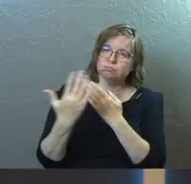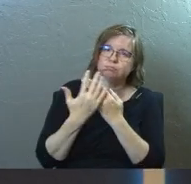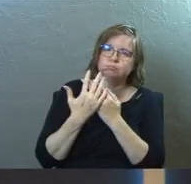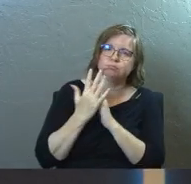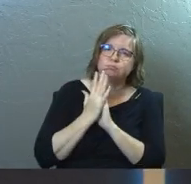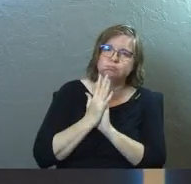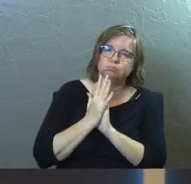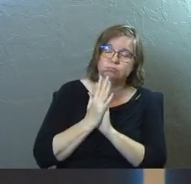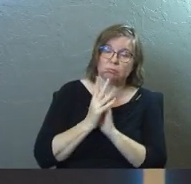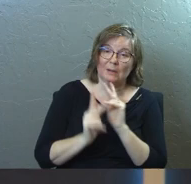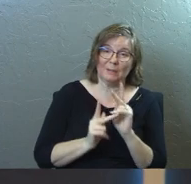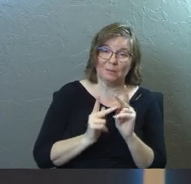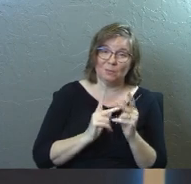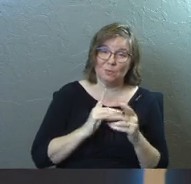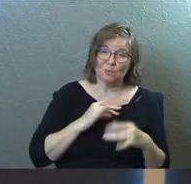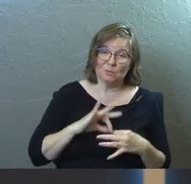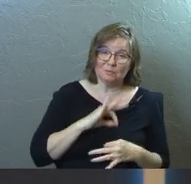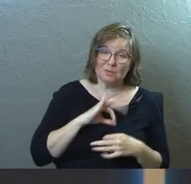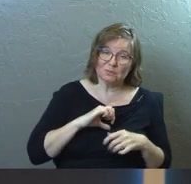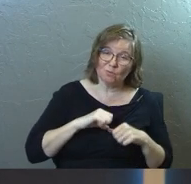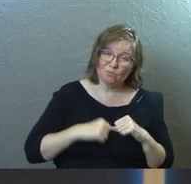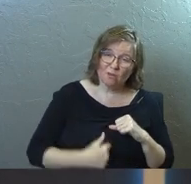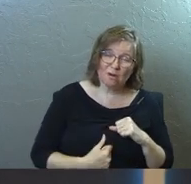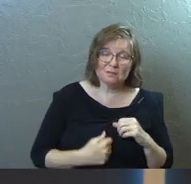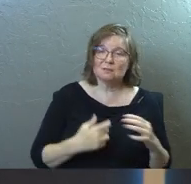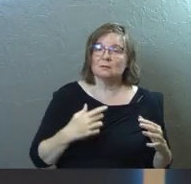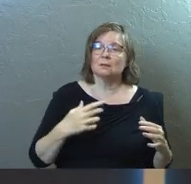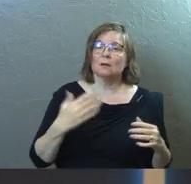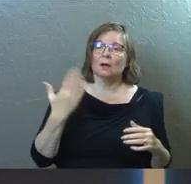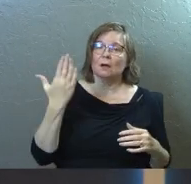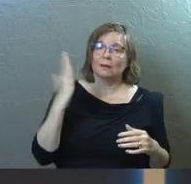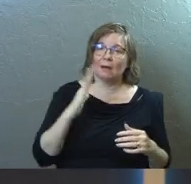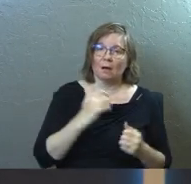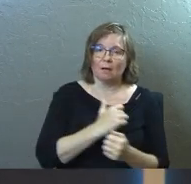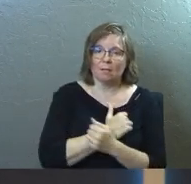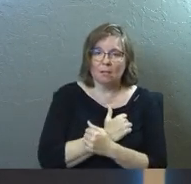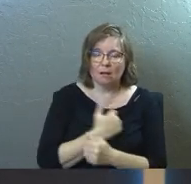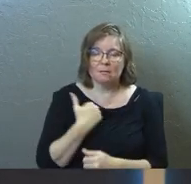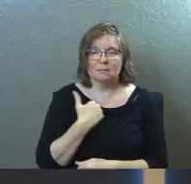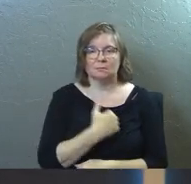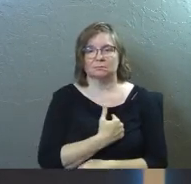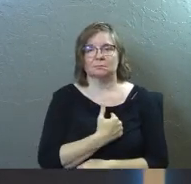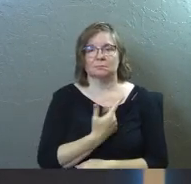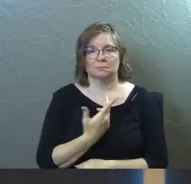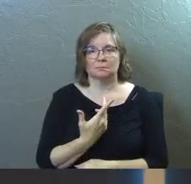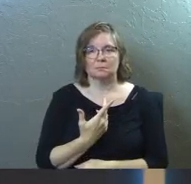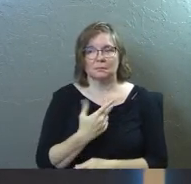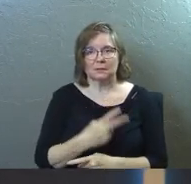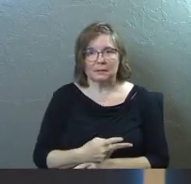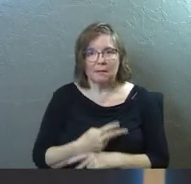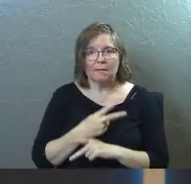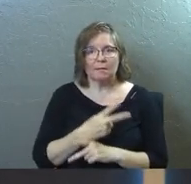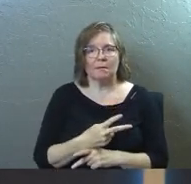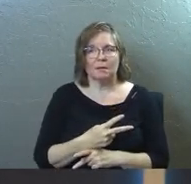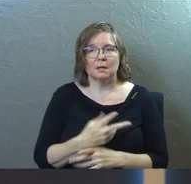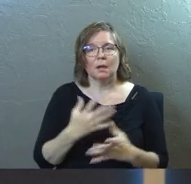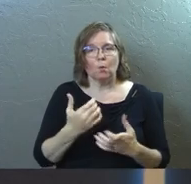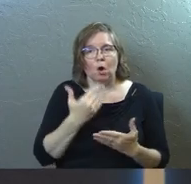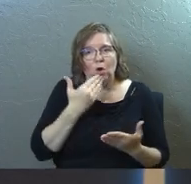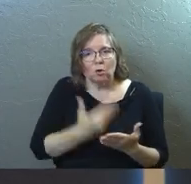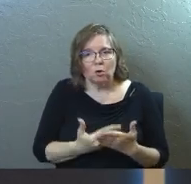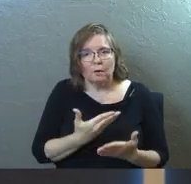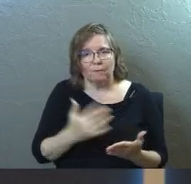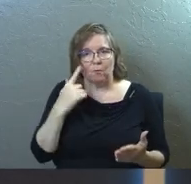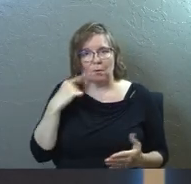crushed." Amen. God cares for us. He loves us so much, right? And he cares for us so much that he wants